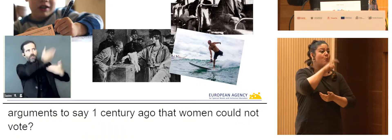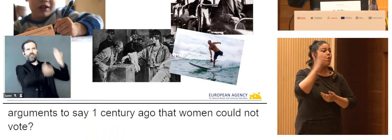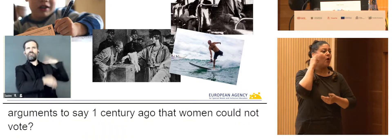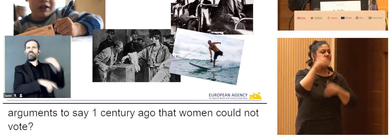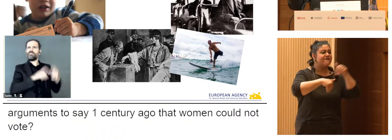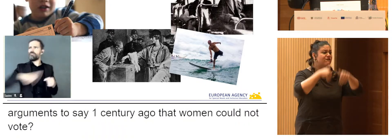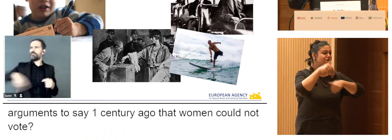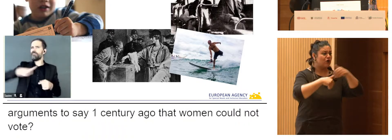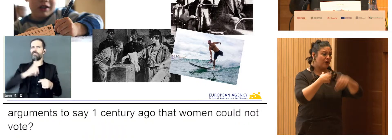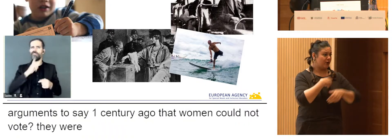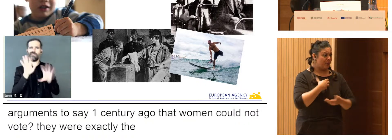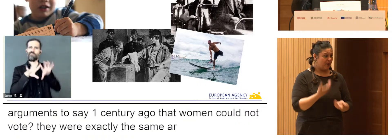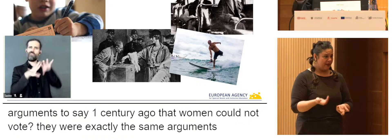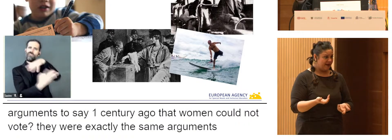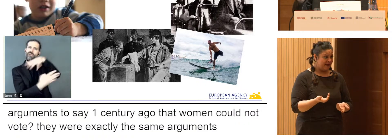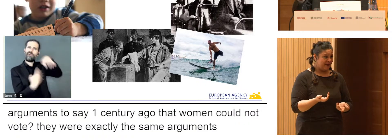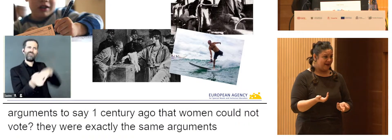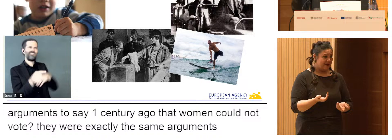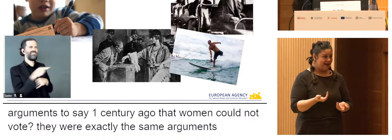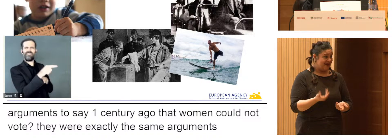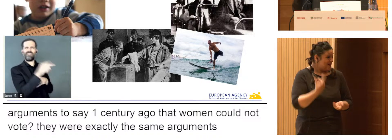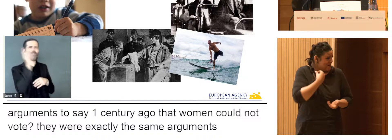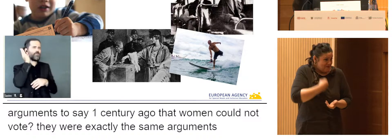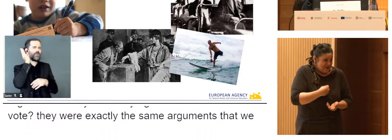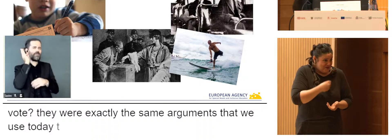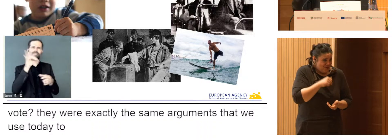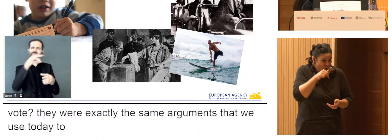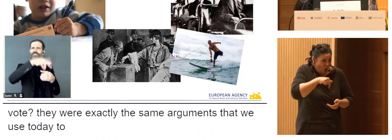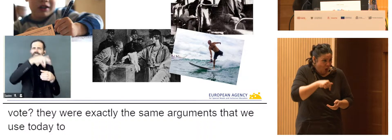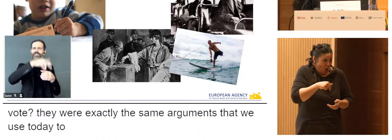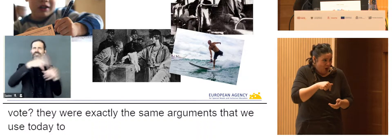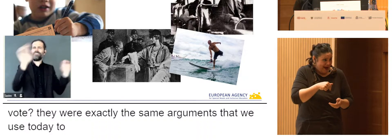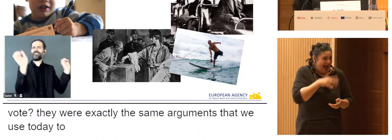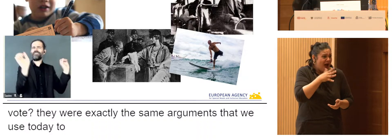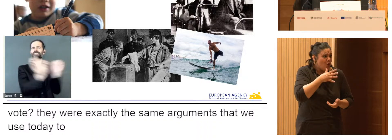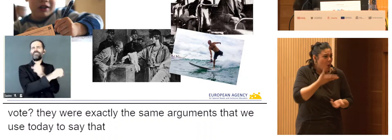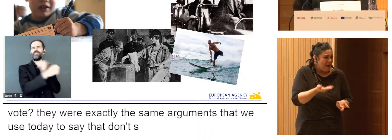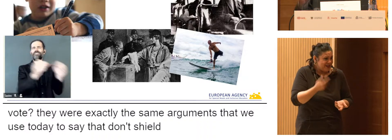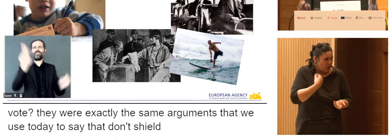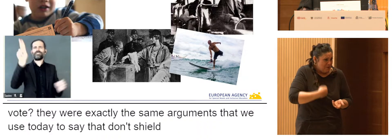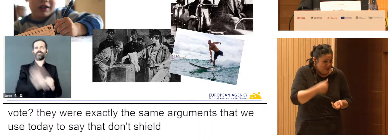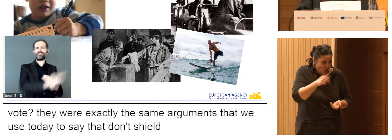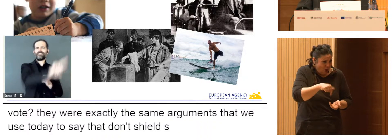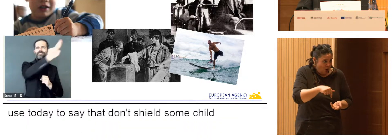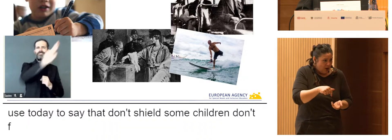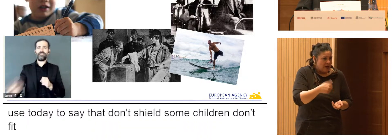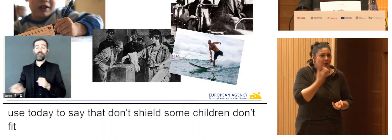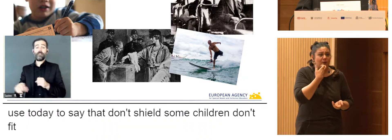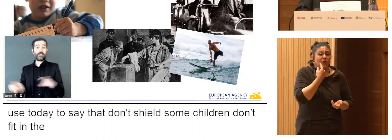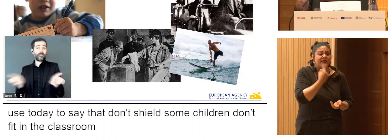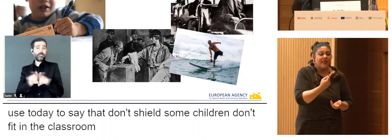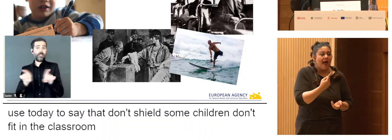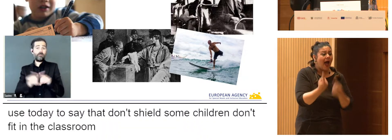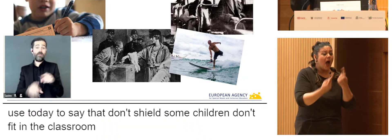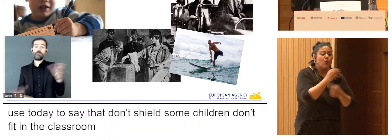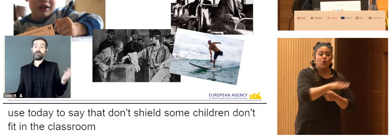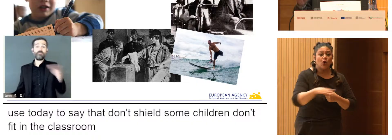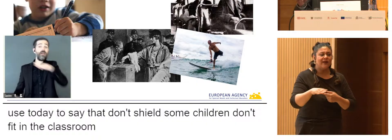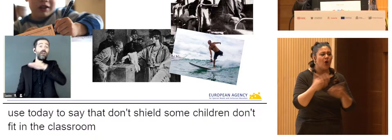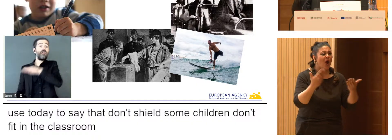same arguments that we use today to say that some children don't fit in the classroom. They